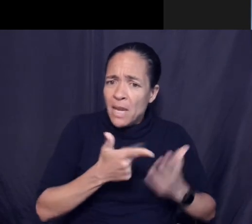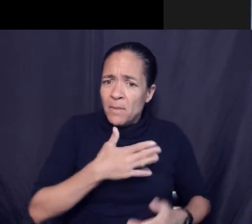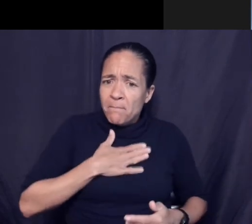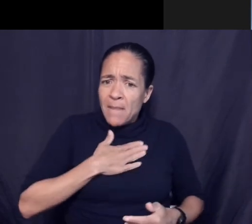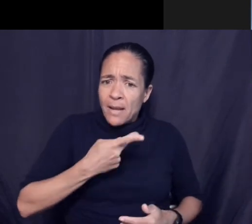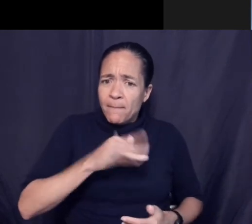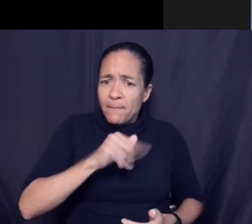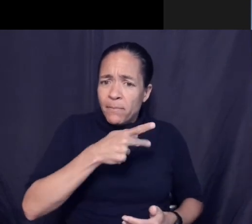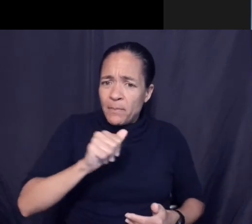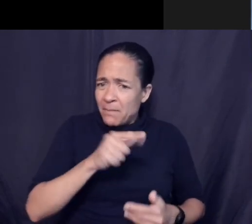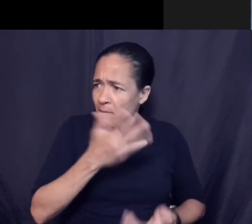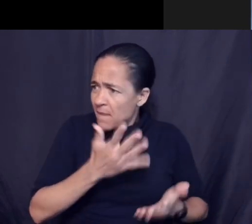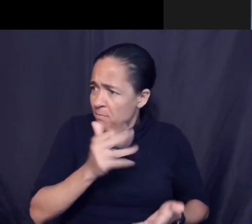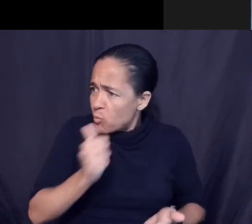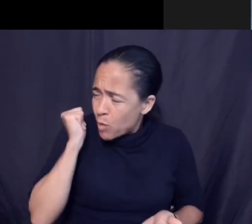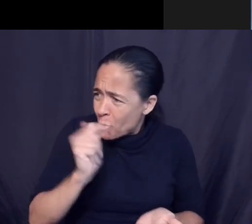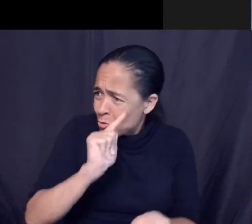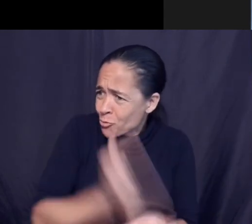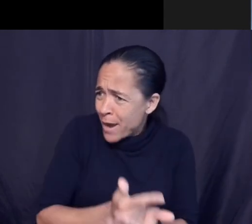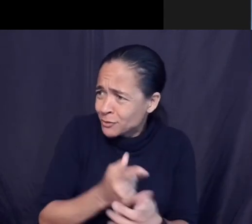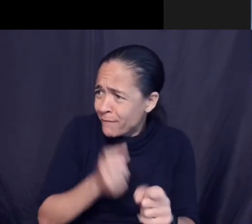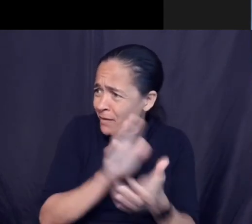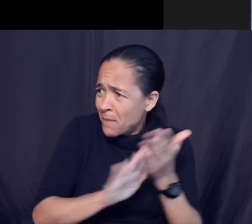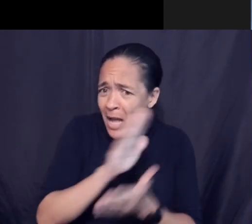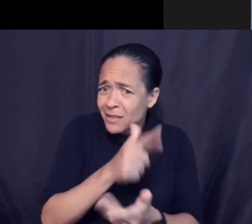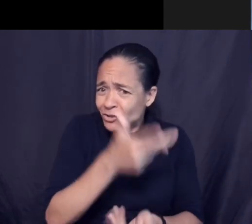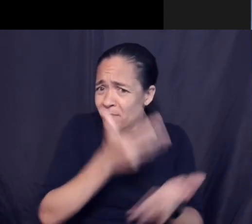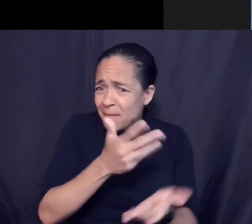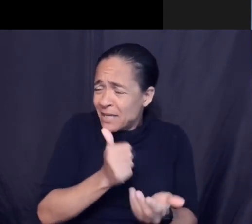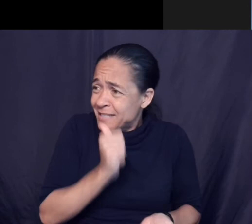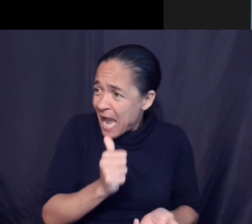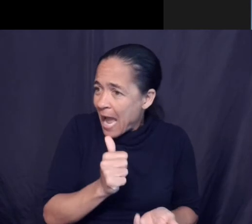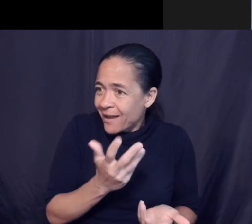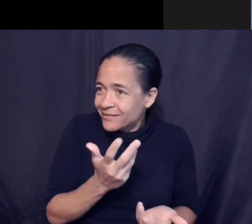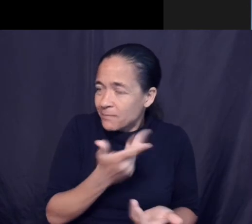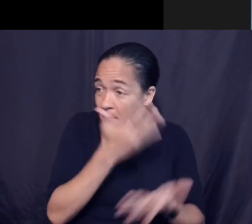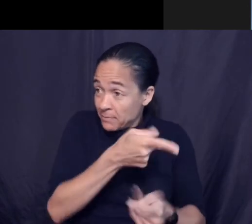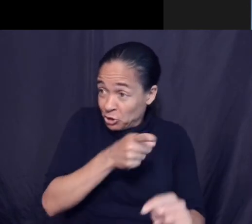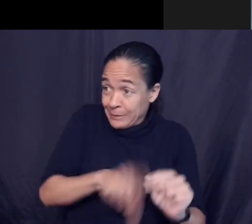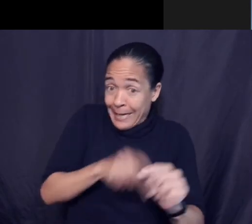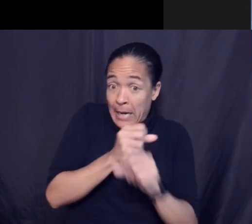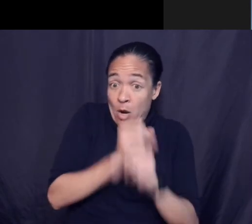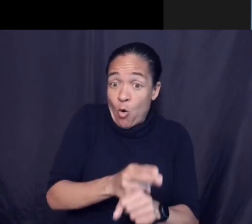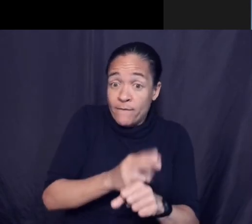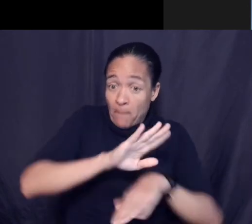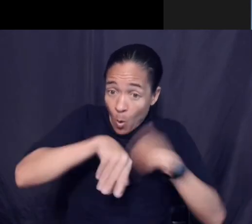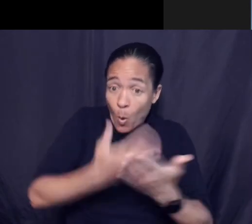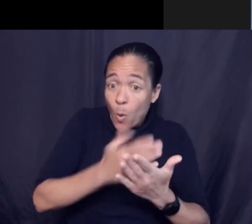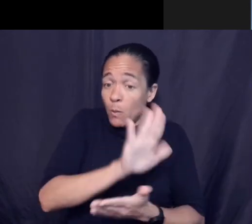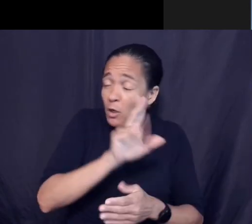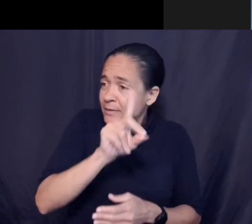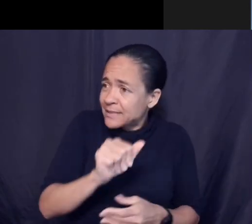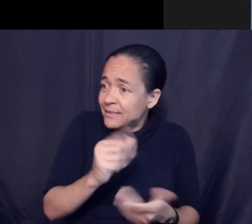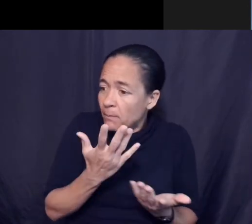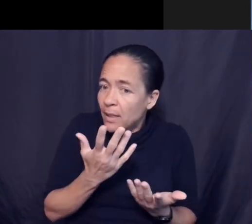Because, you know, she might not be the 1 in a million person who can overcome these odds. And